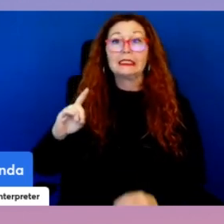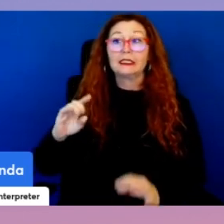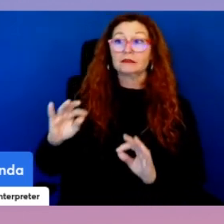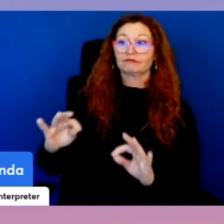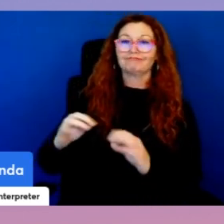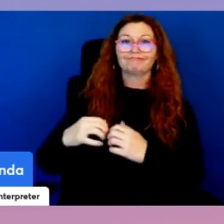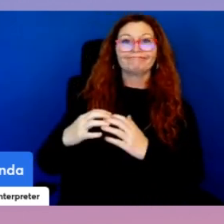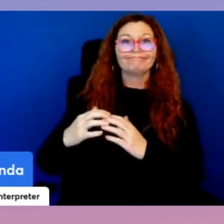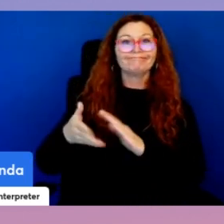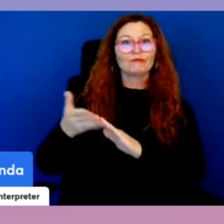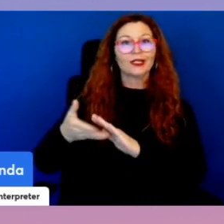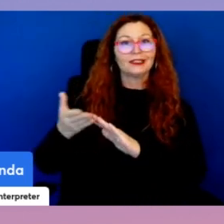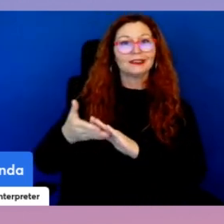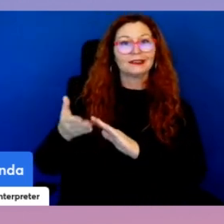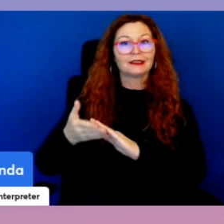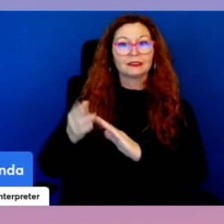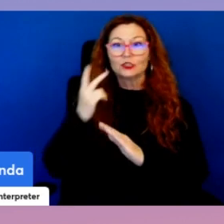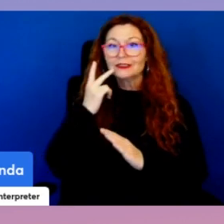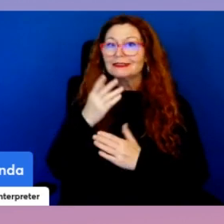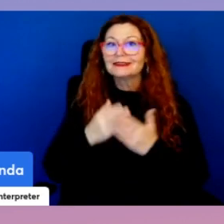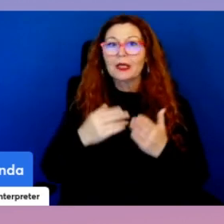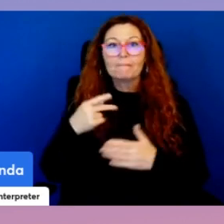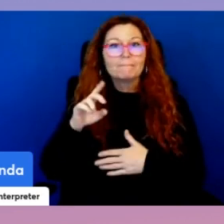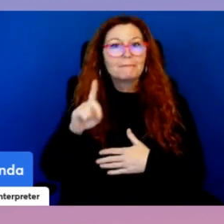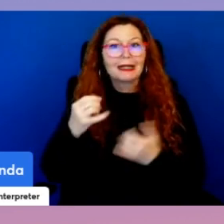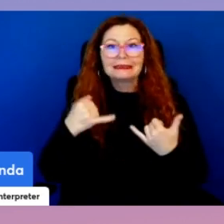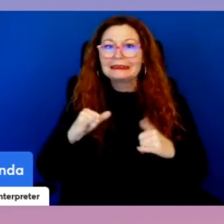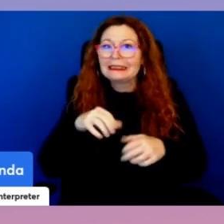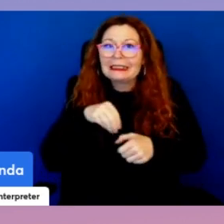that are still in the process of